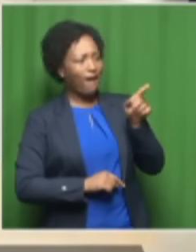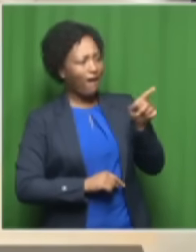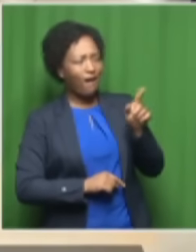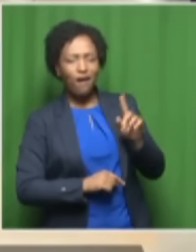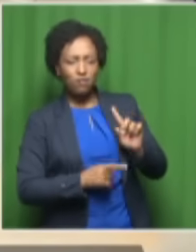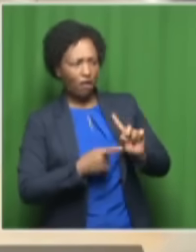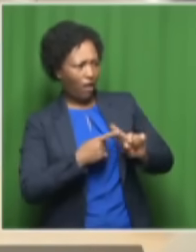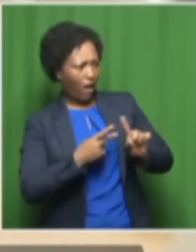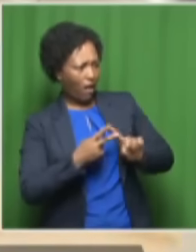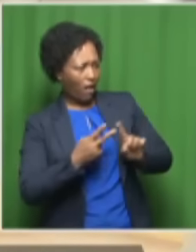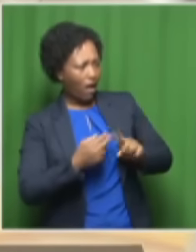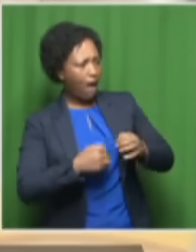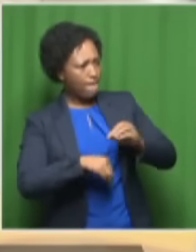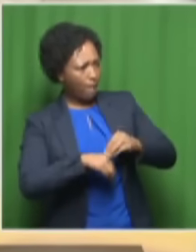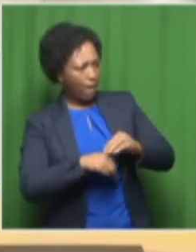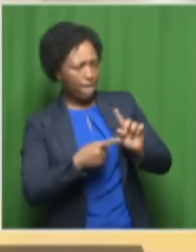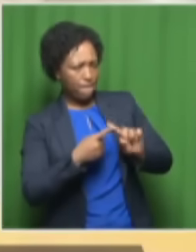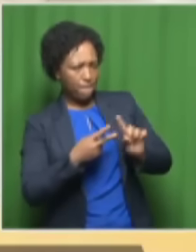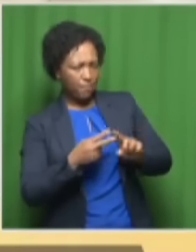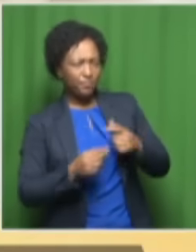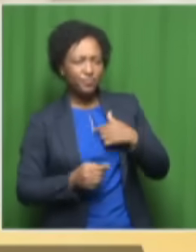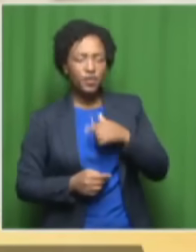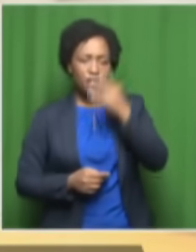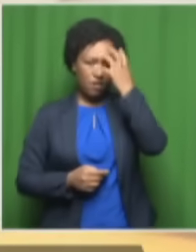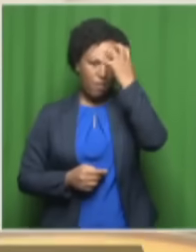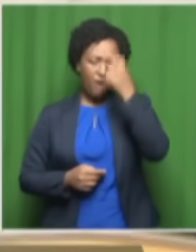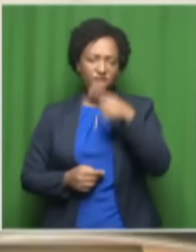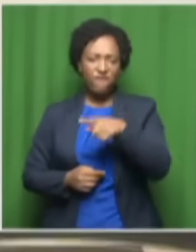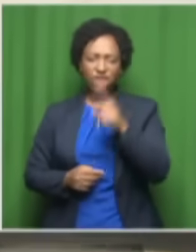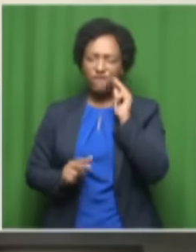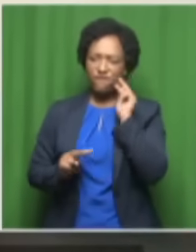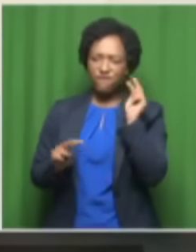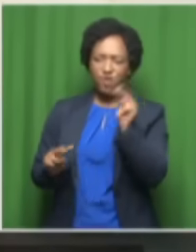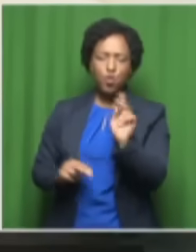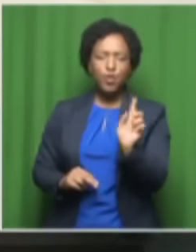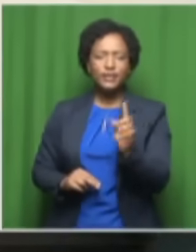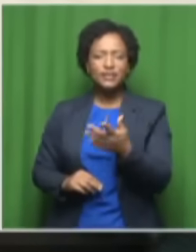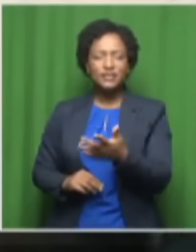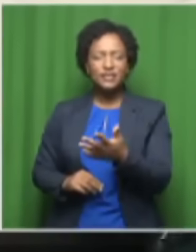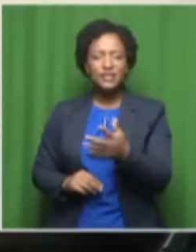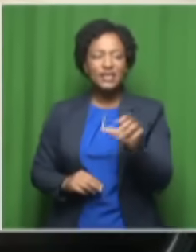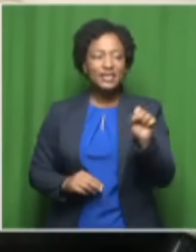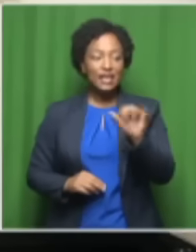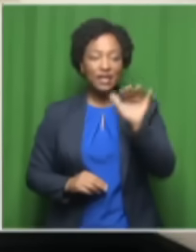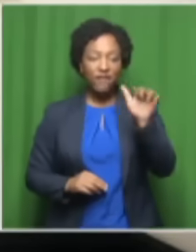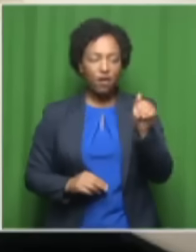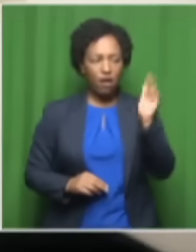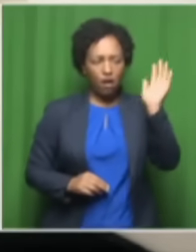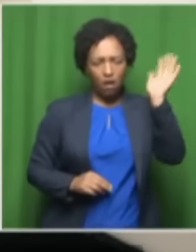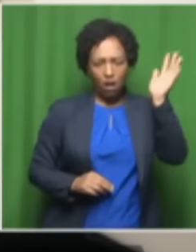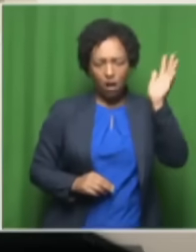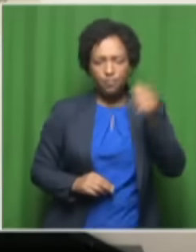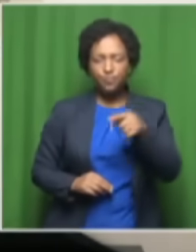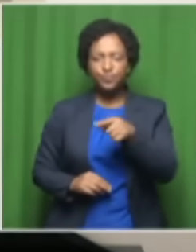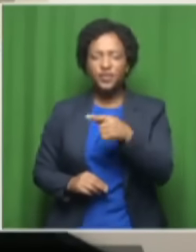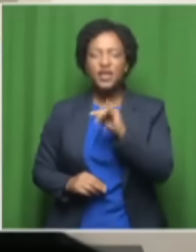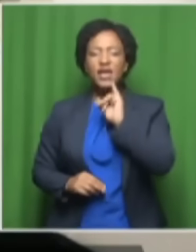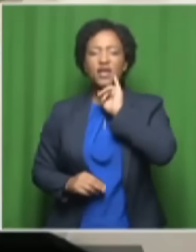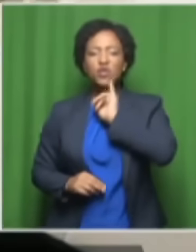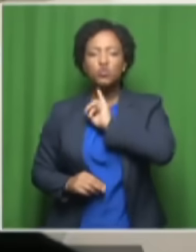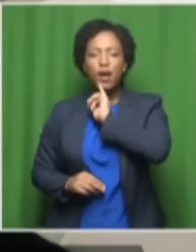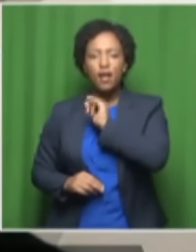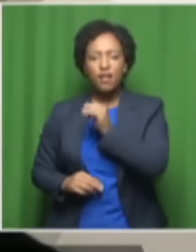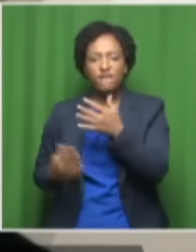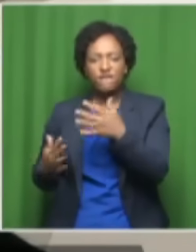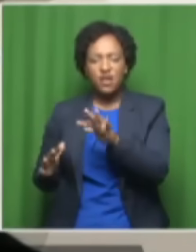them side by side now, what were your views? How are you feeling now after looking at what South Africa did and what Israel did? Who's got the stronger case here?